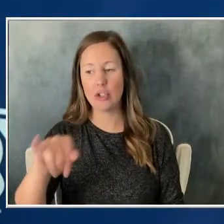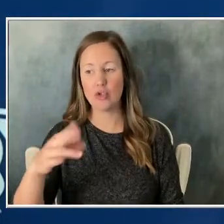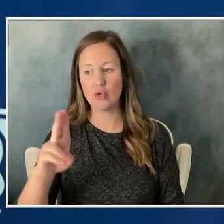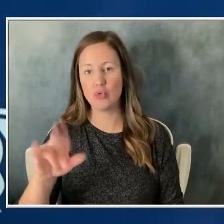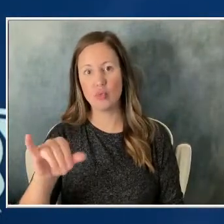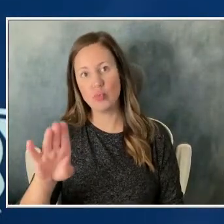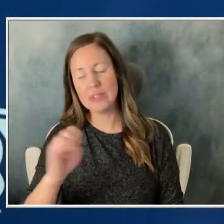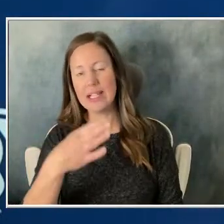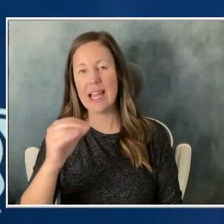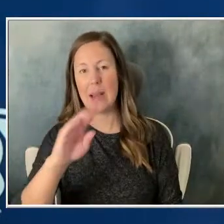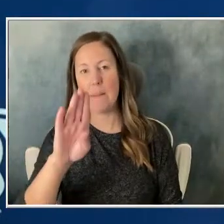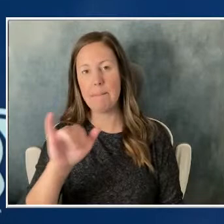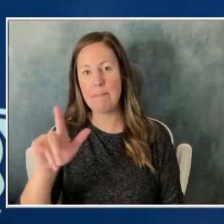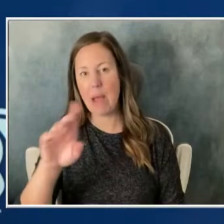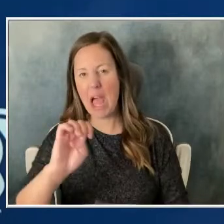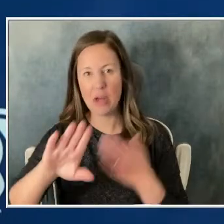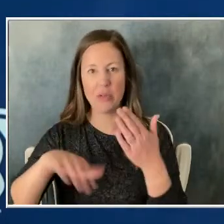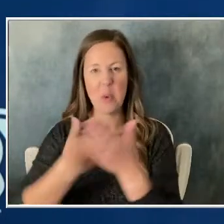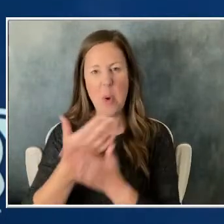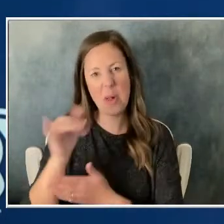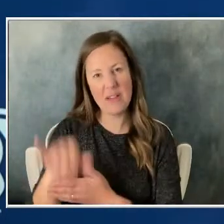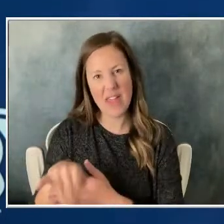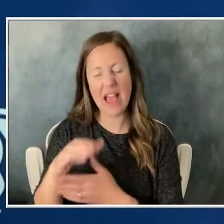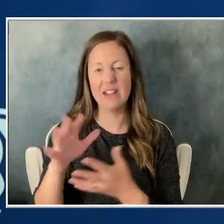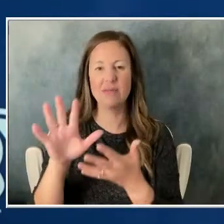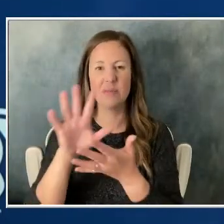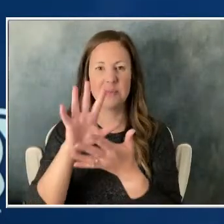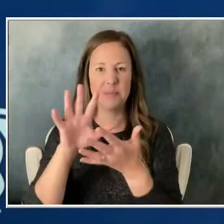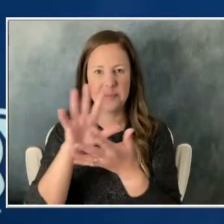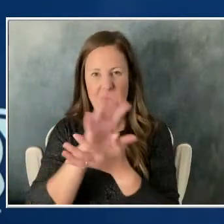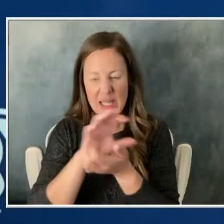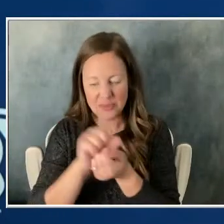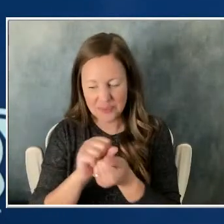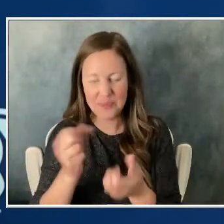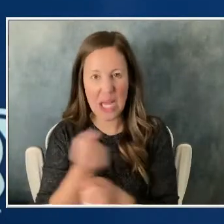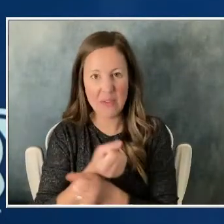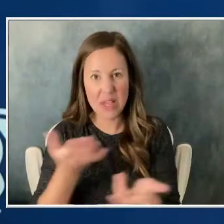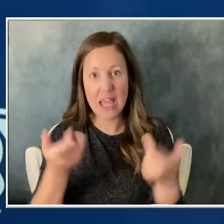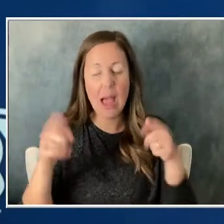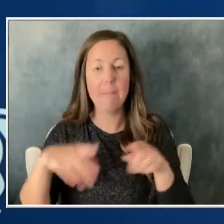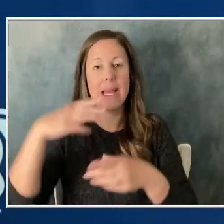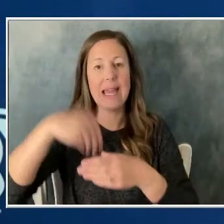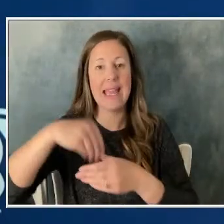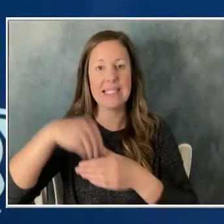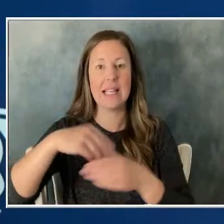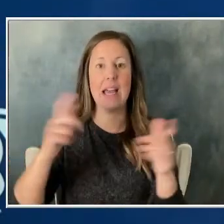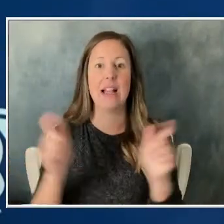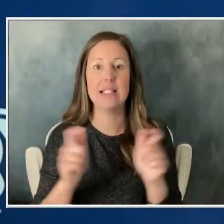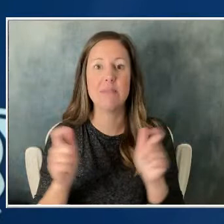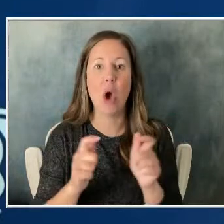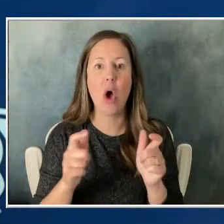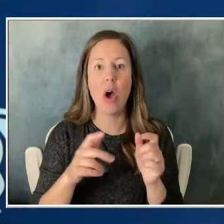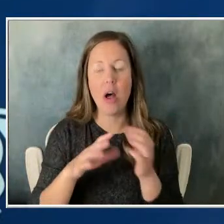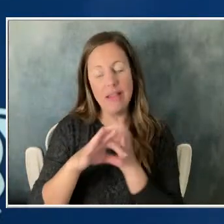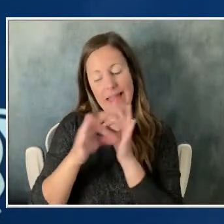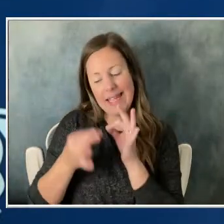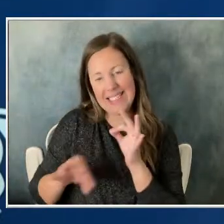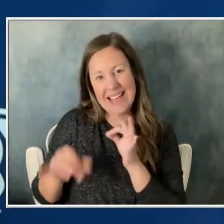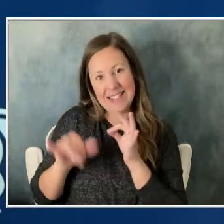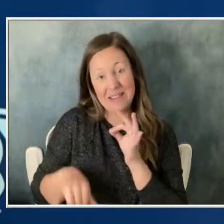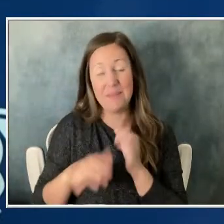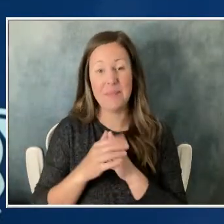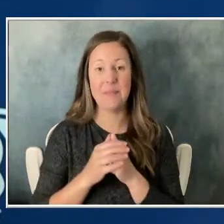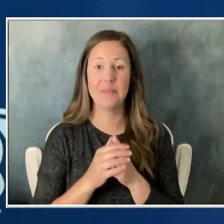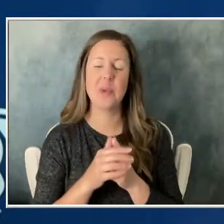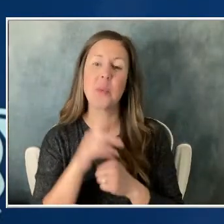the digestion and absorption is done in the small intestine. And as long as, you know, this is like,